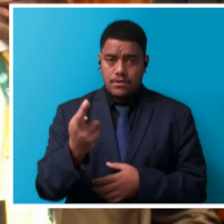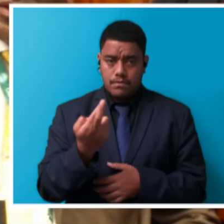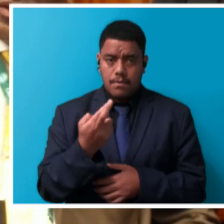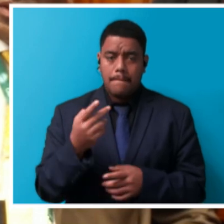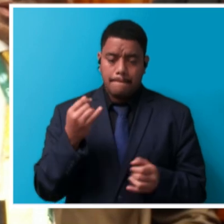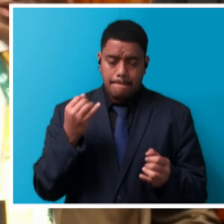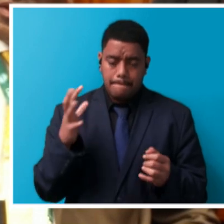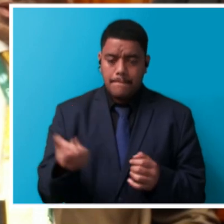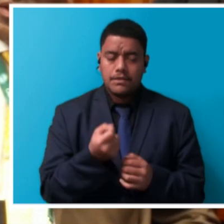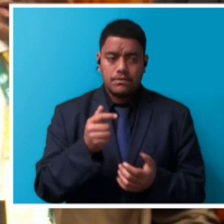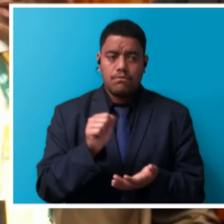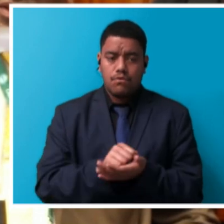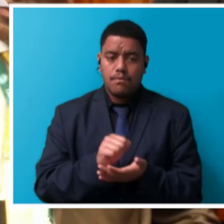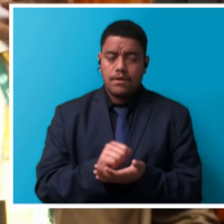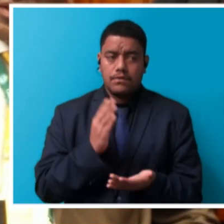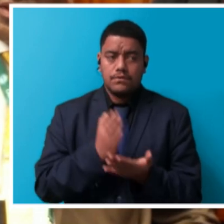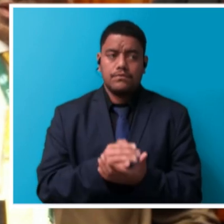relevant, concise, and confined.